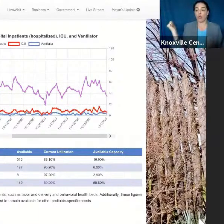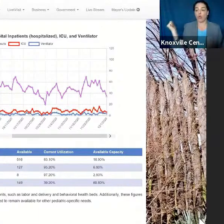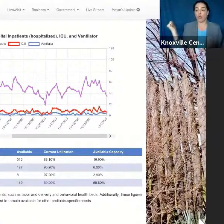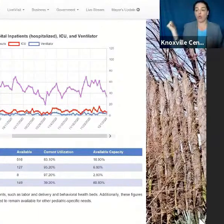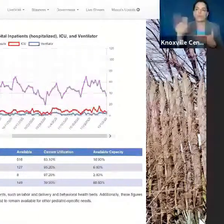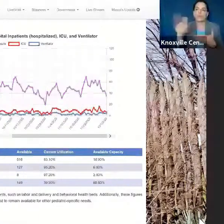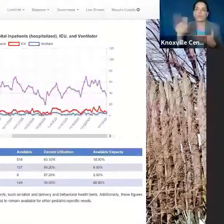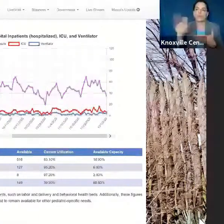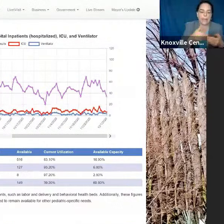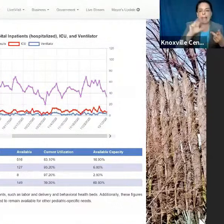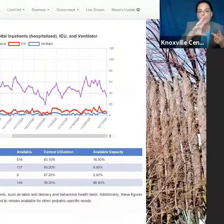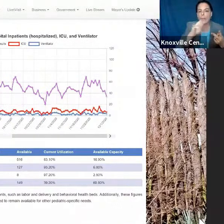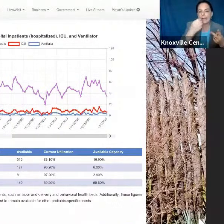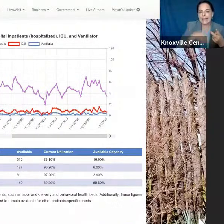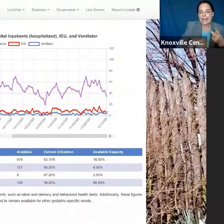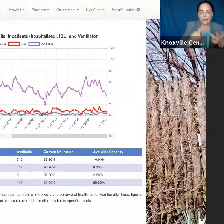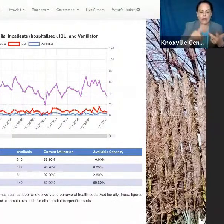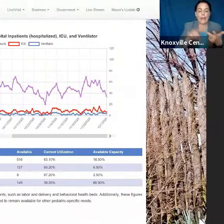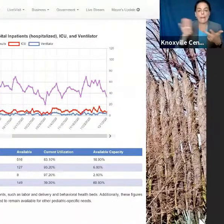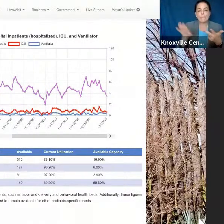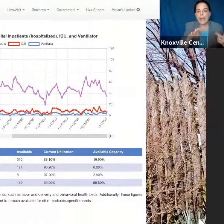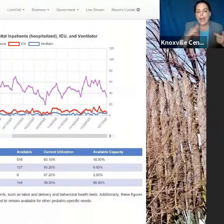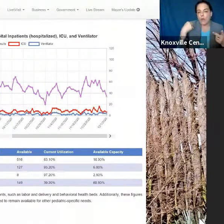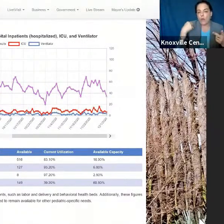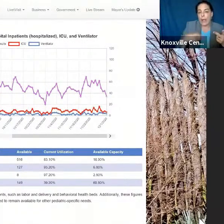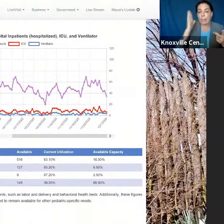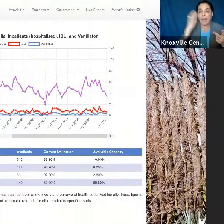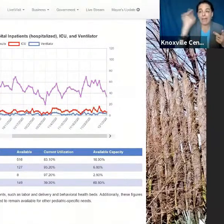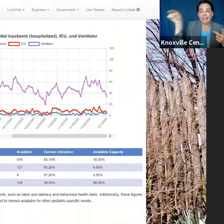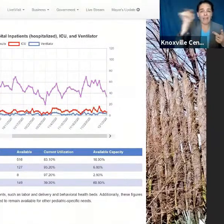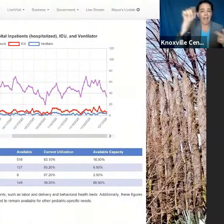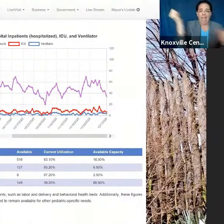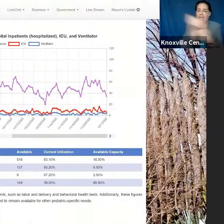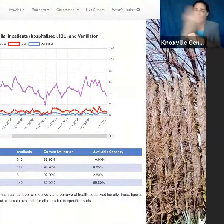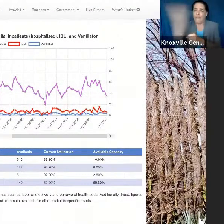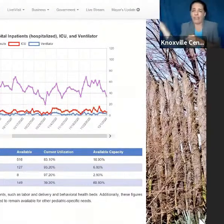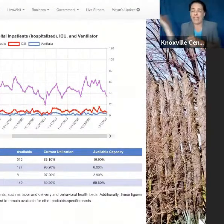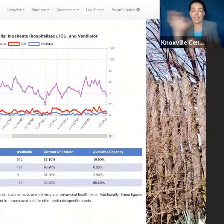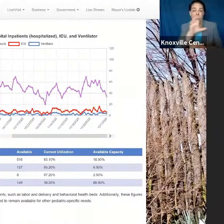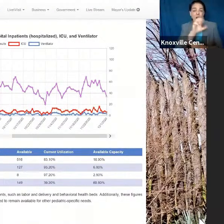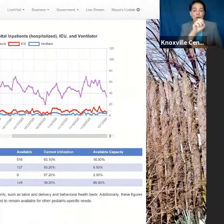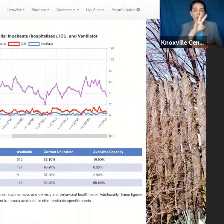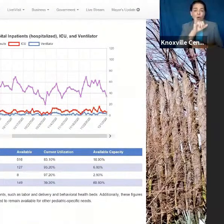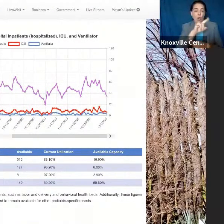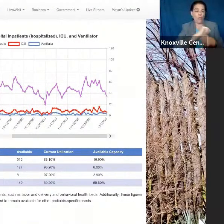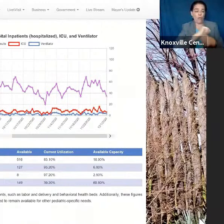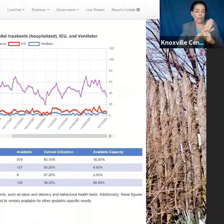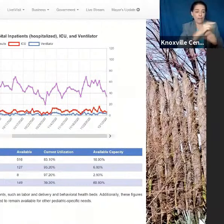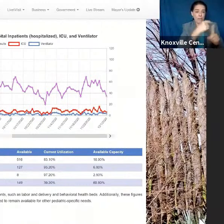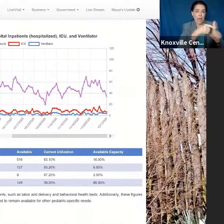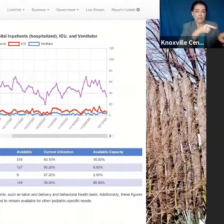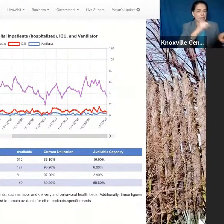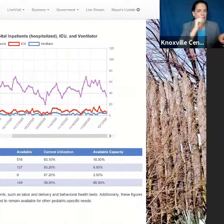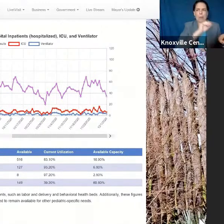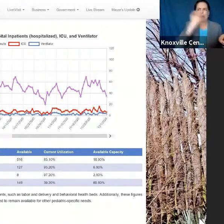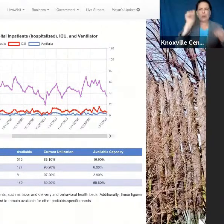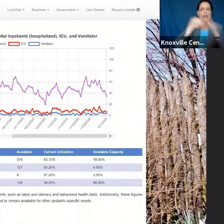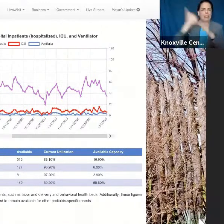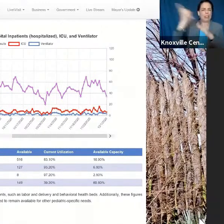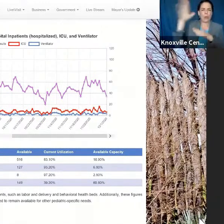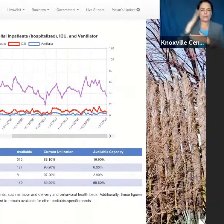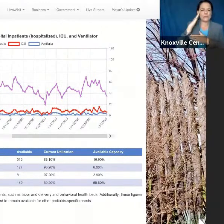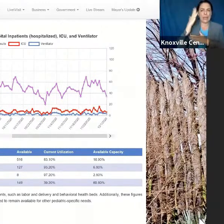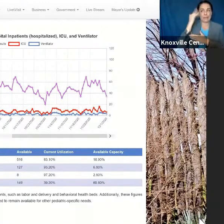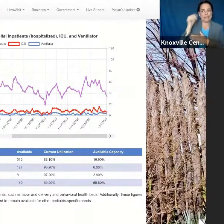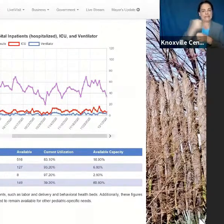beds such as pediatric, and behavioral health beds, where COVID-19 patients would not be placed due to safety reasons. The